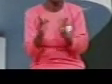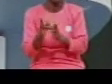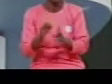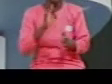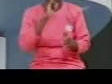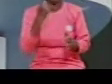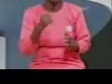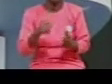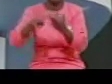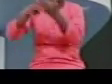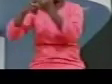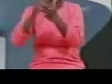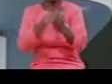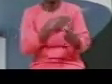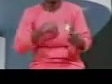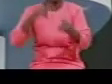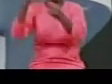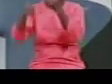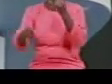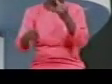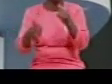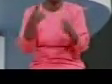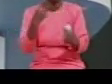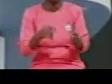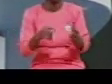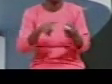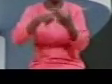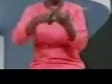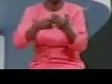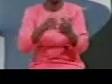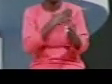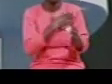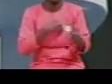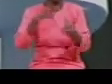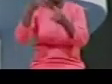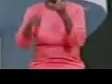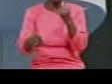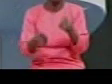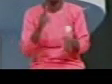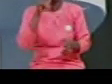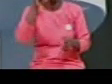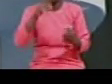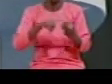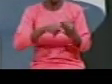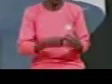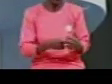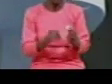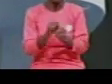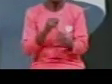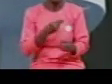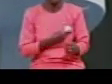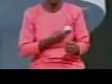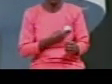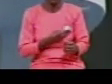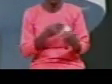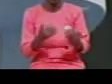He is the beginning and the end. He started with us.